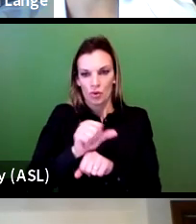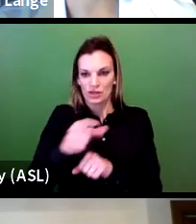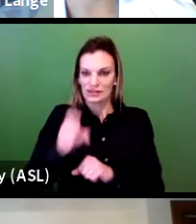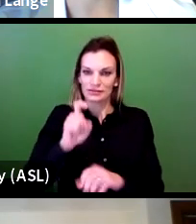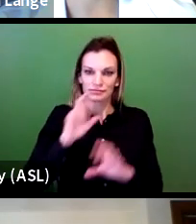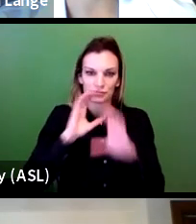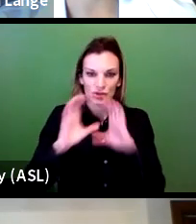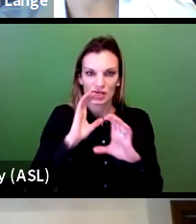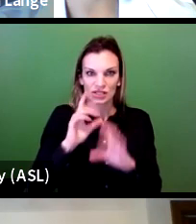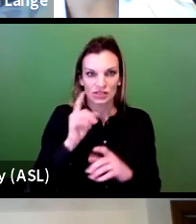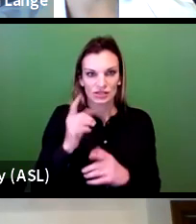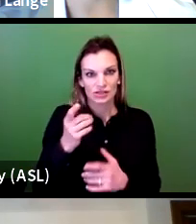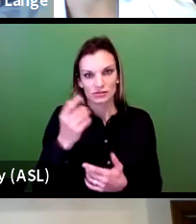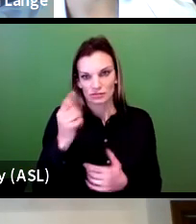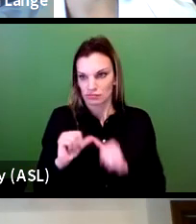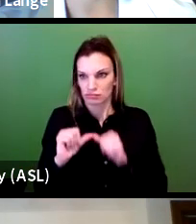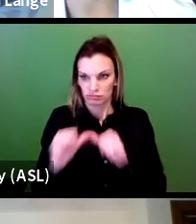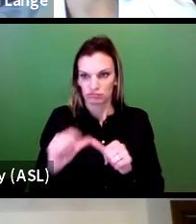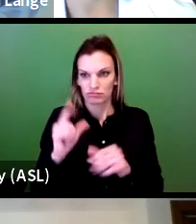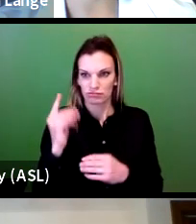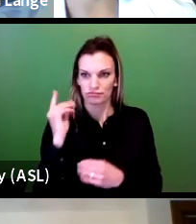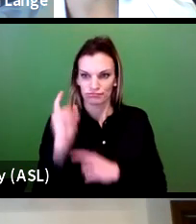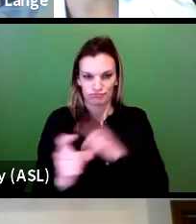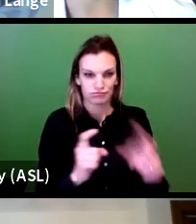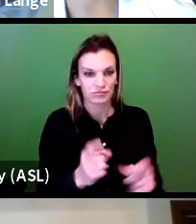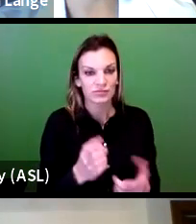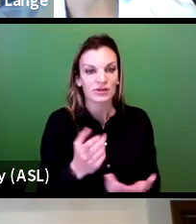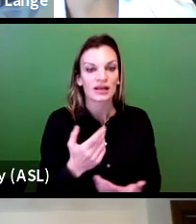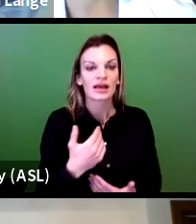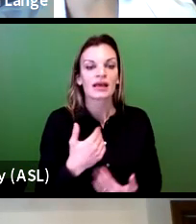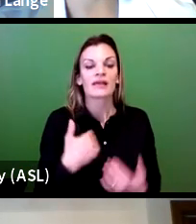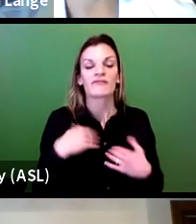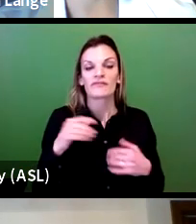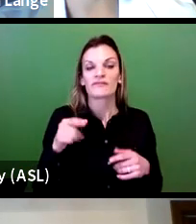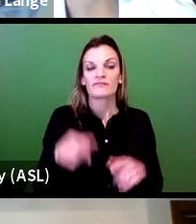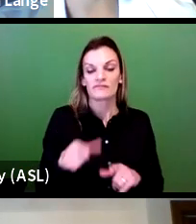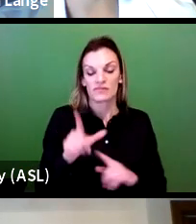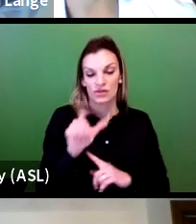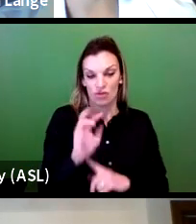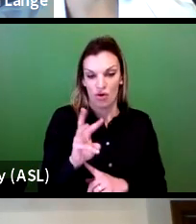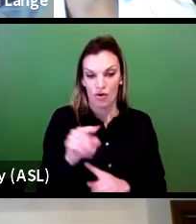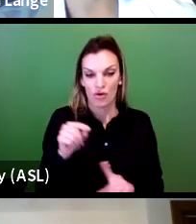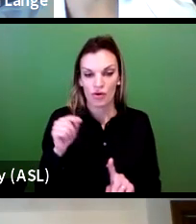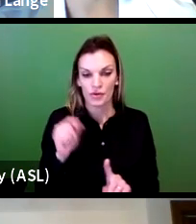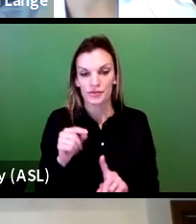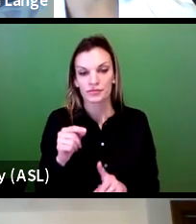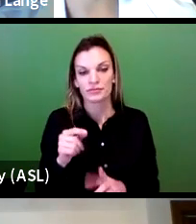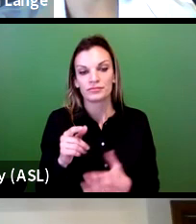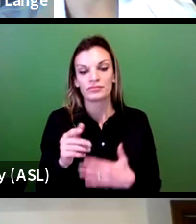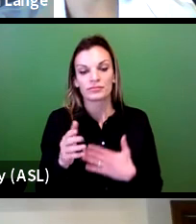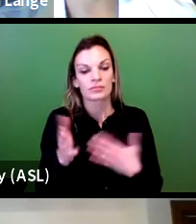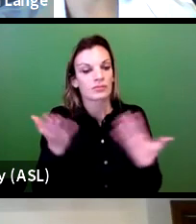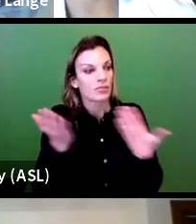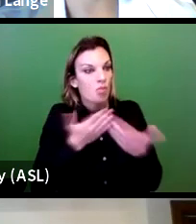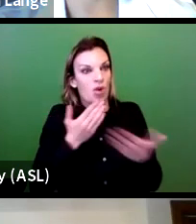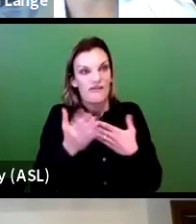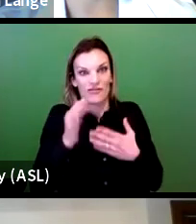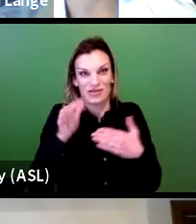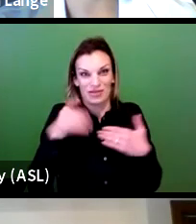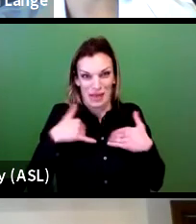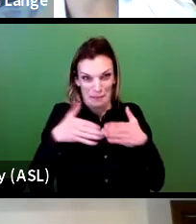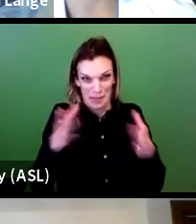communicate 24/7, let's say. There is case law that indicates that no matter where the public information